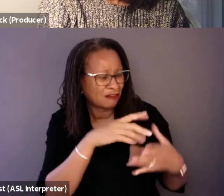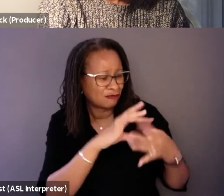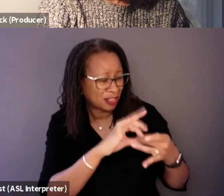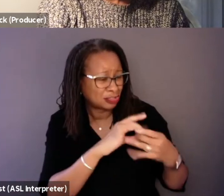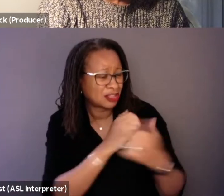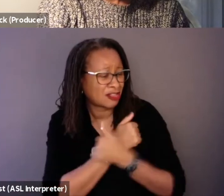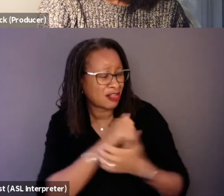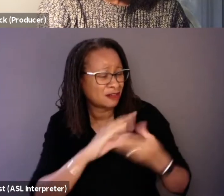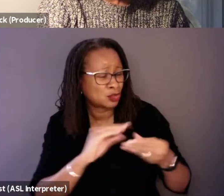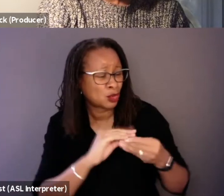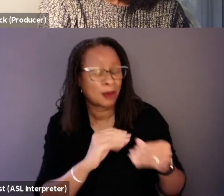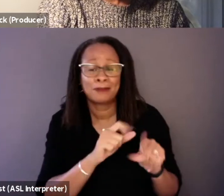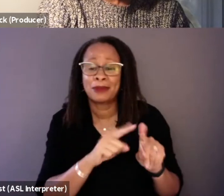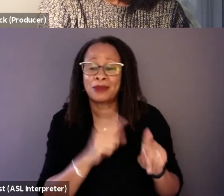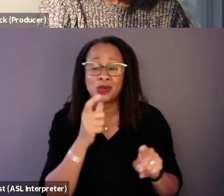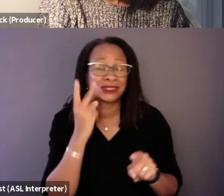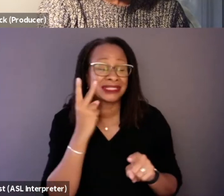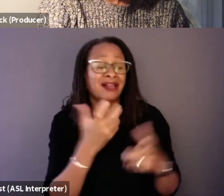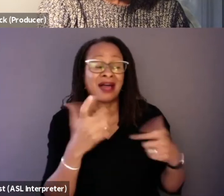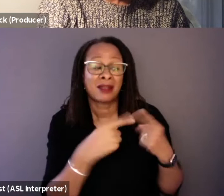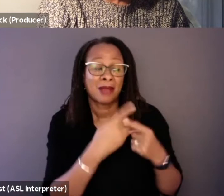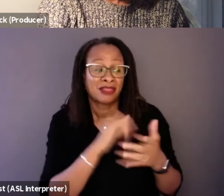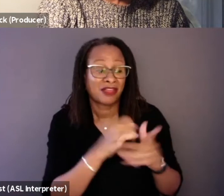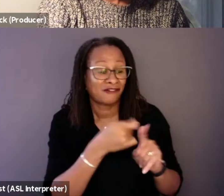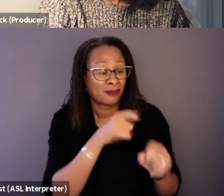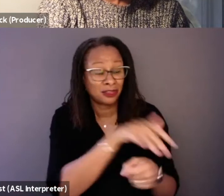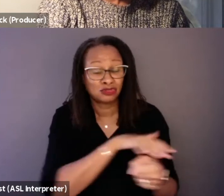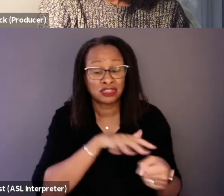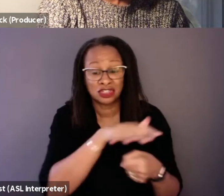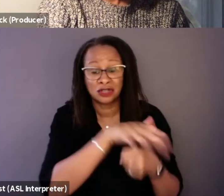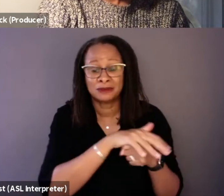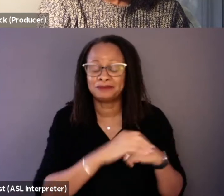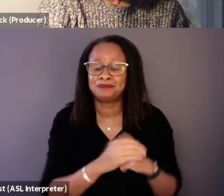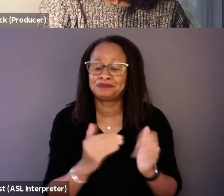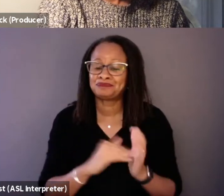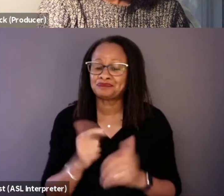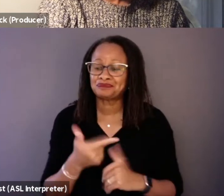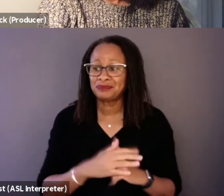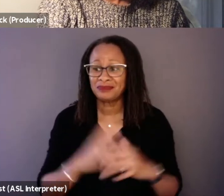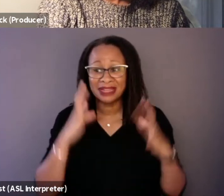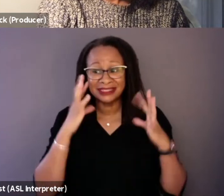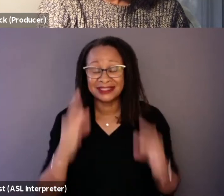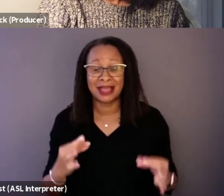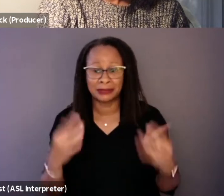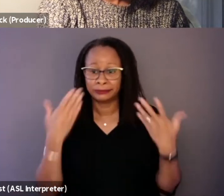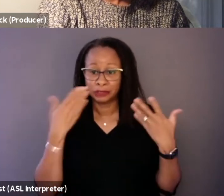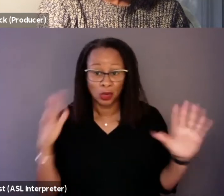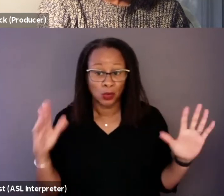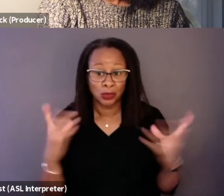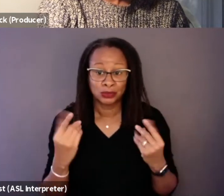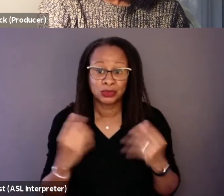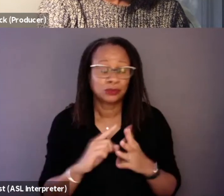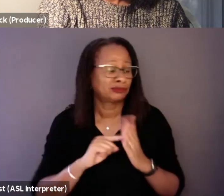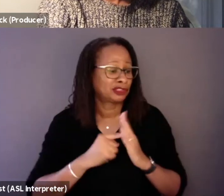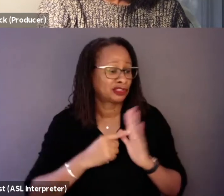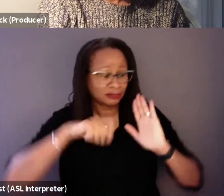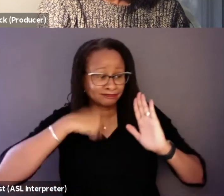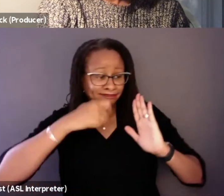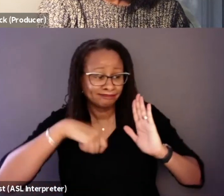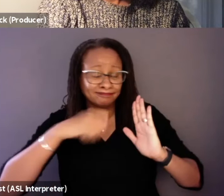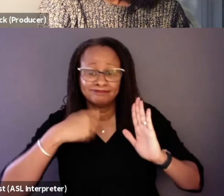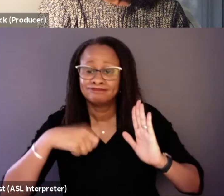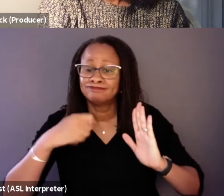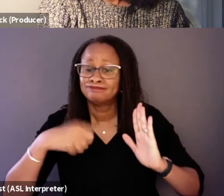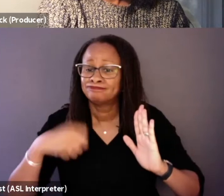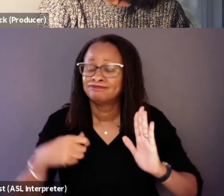see much of from this region at all. And we just decided, not knowing where it would go, just to start filming with both of them. So it